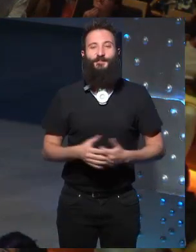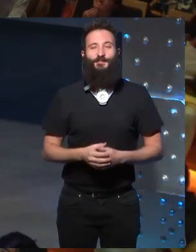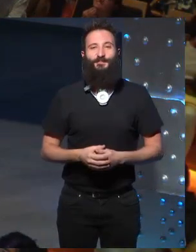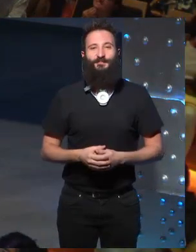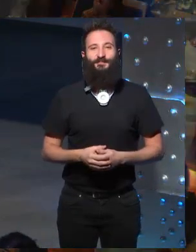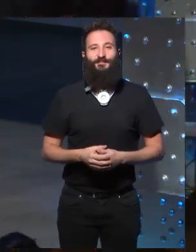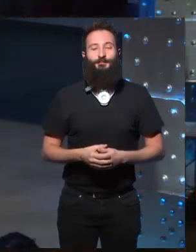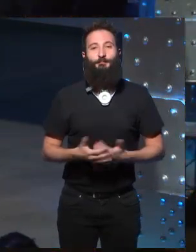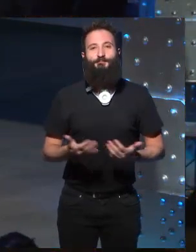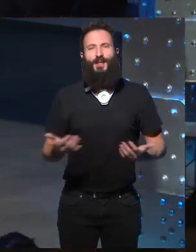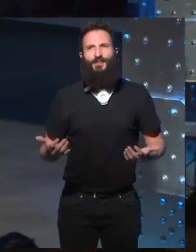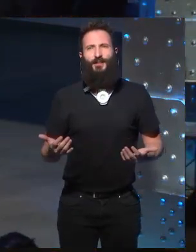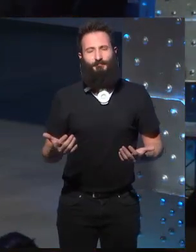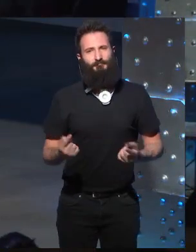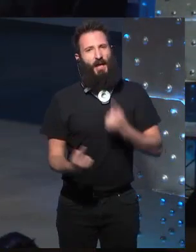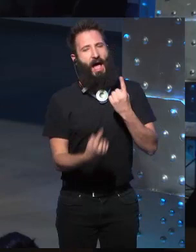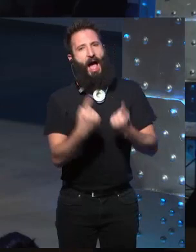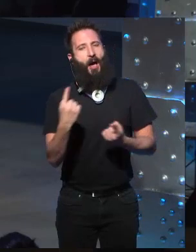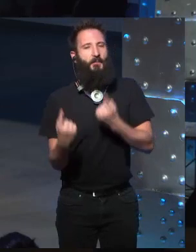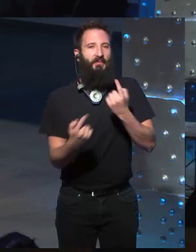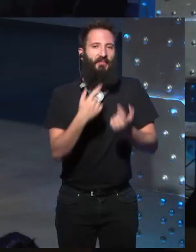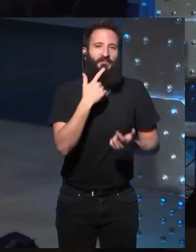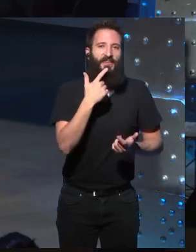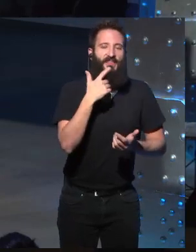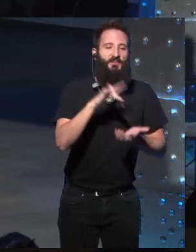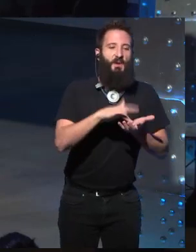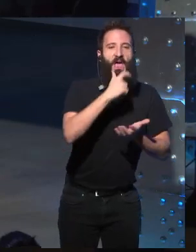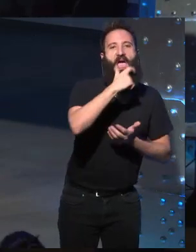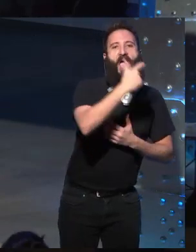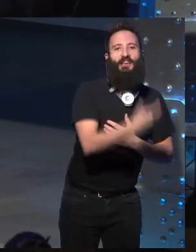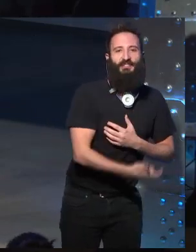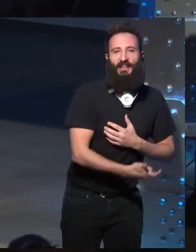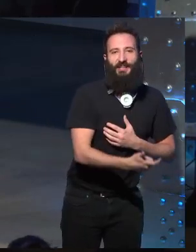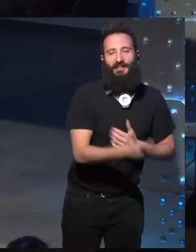yeah, it was said sometimes that Einstein saw in people